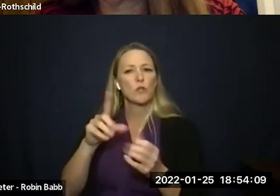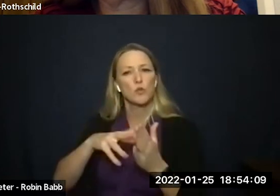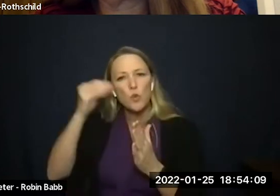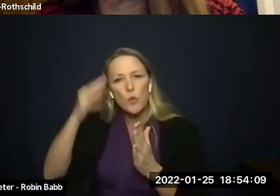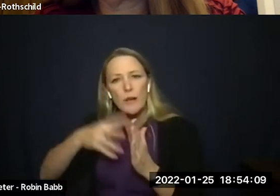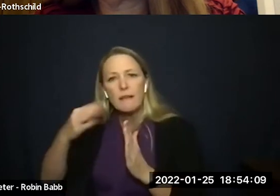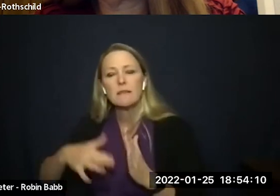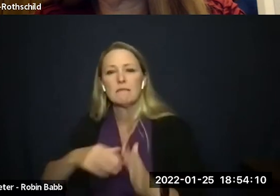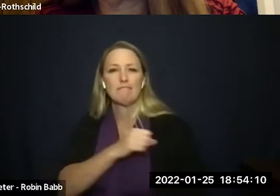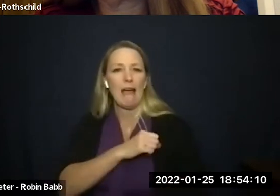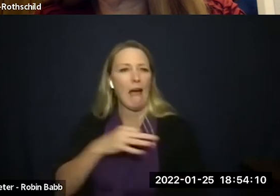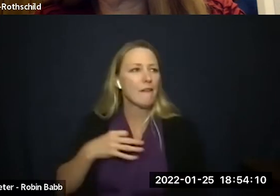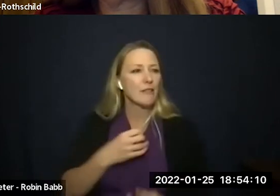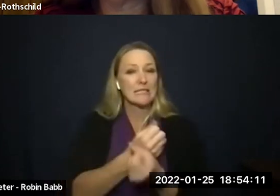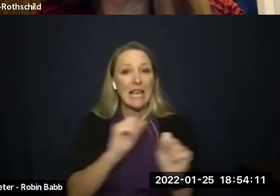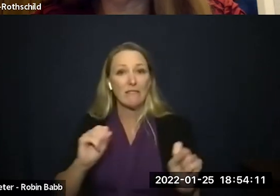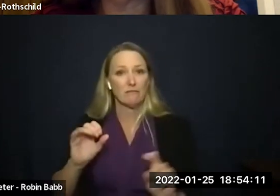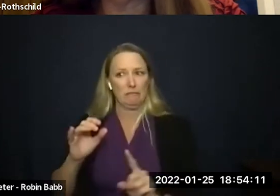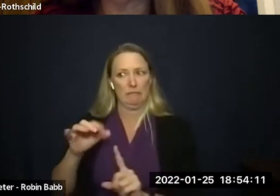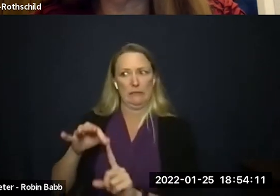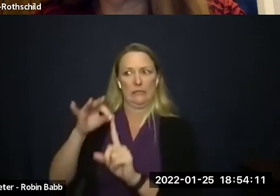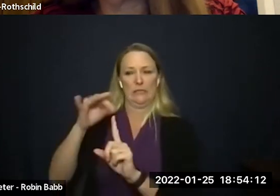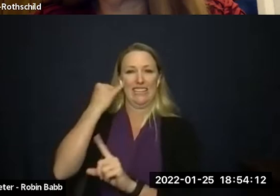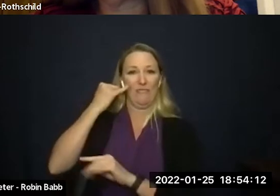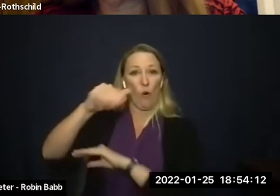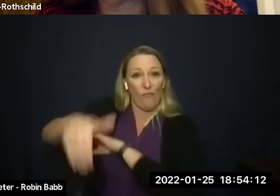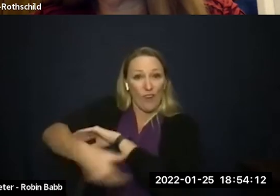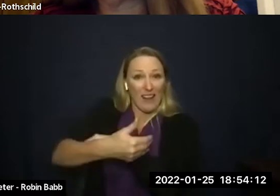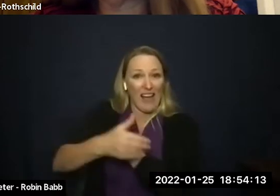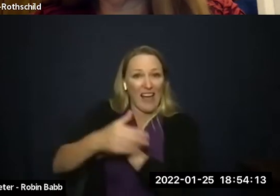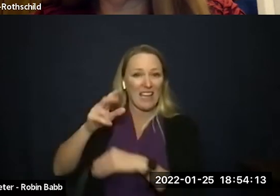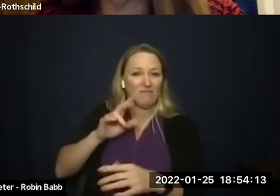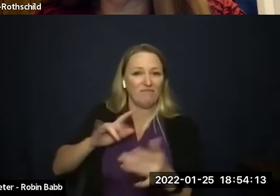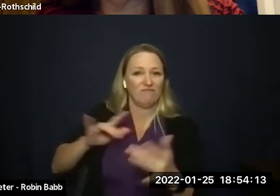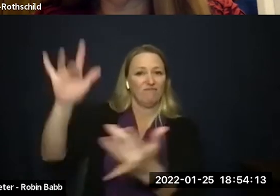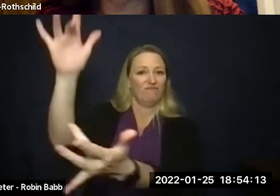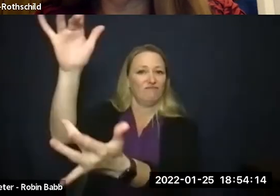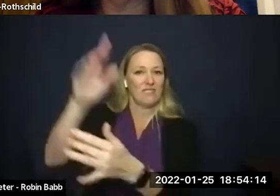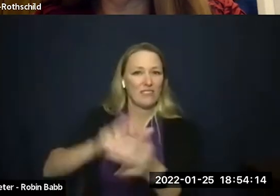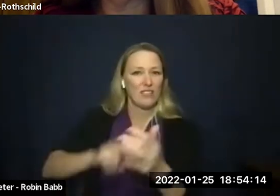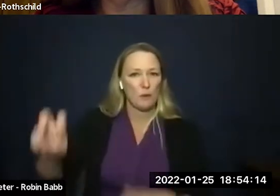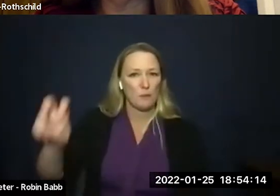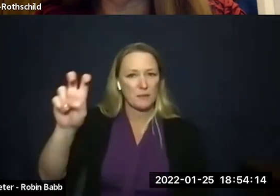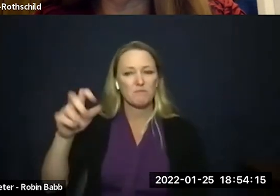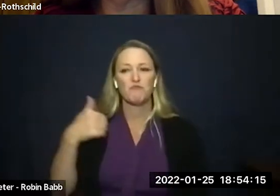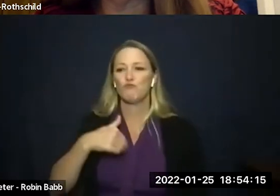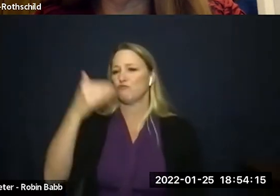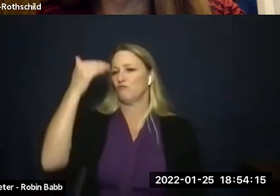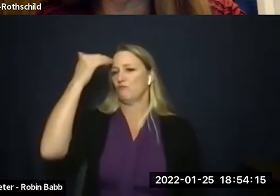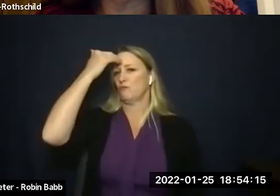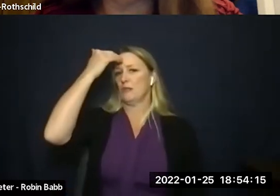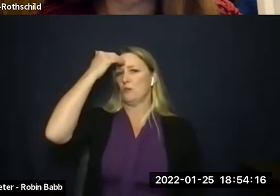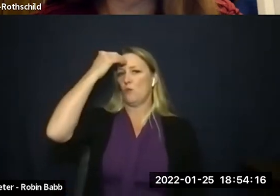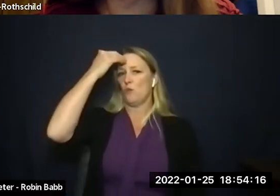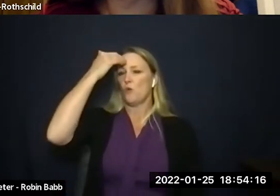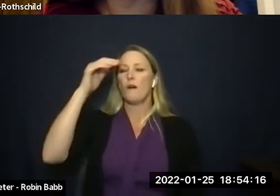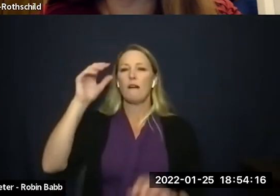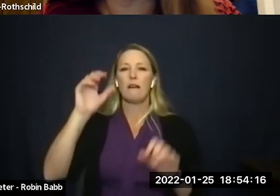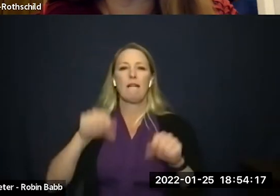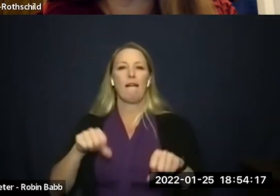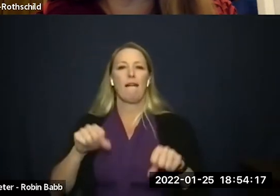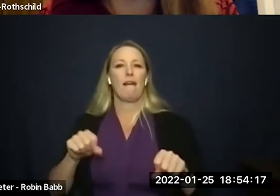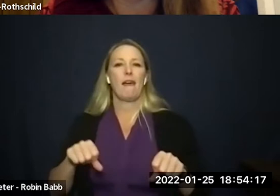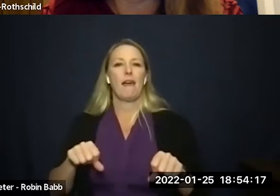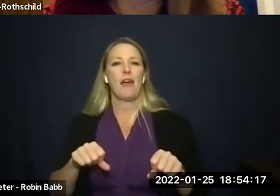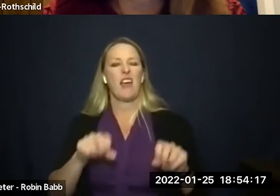safe especially if they're going on field trips overnight field trips we realized that that we could look at the